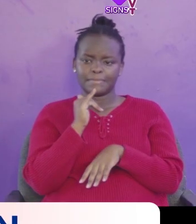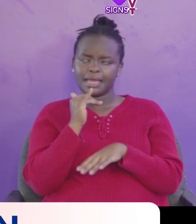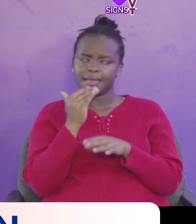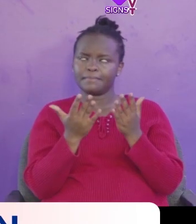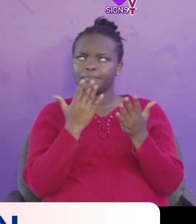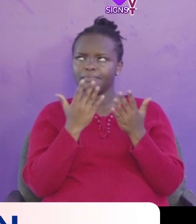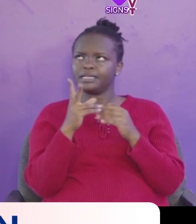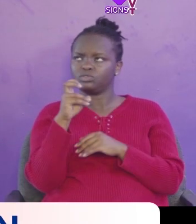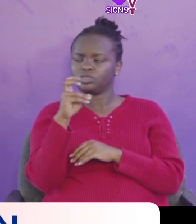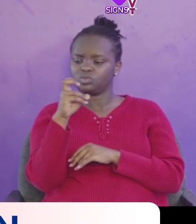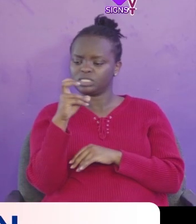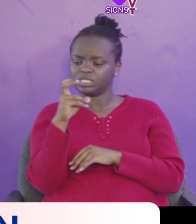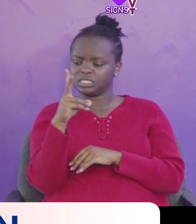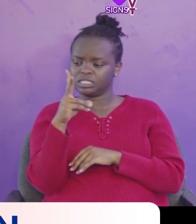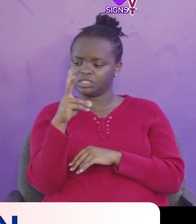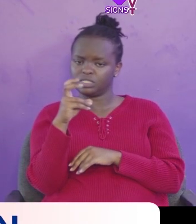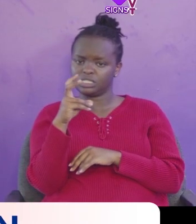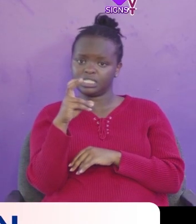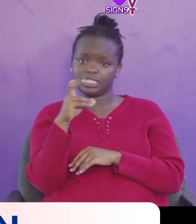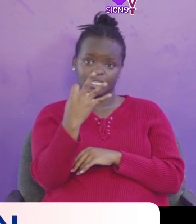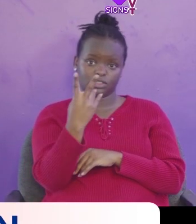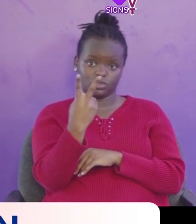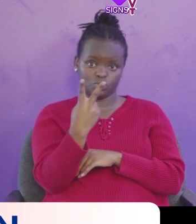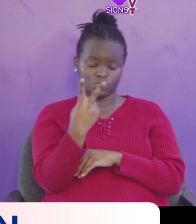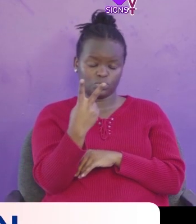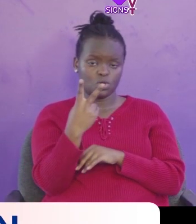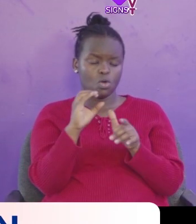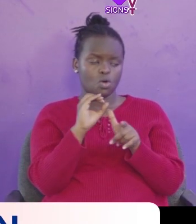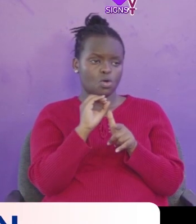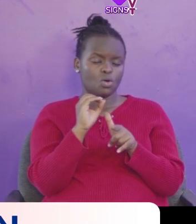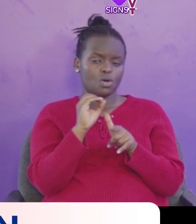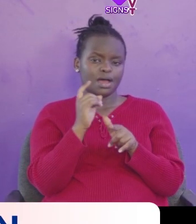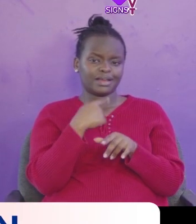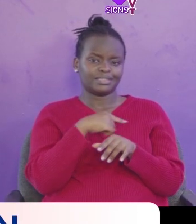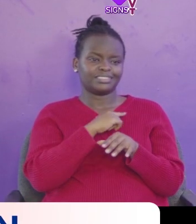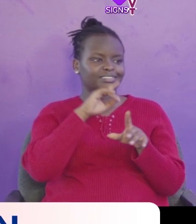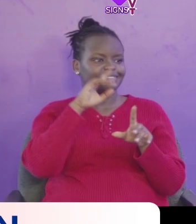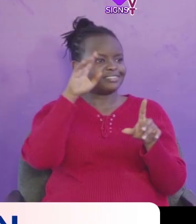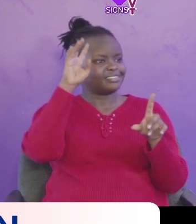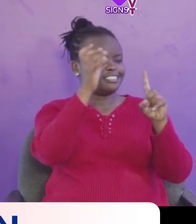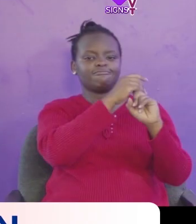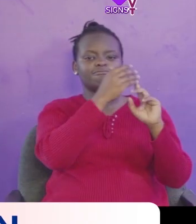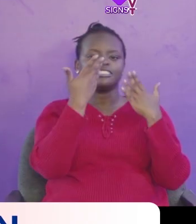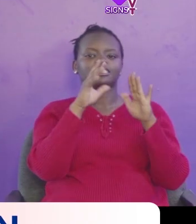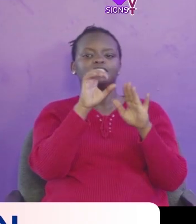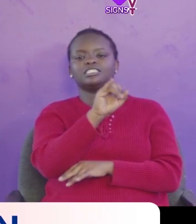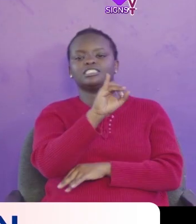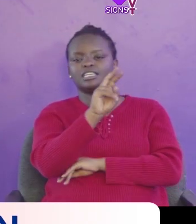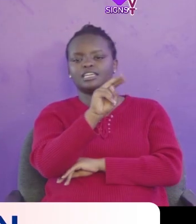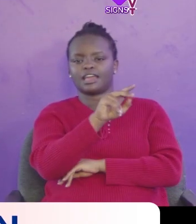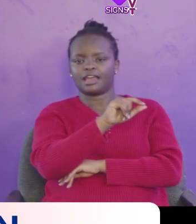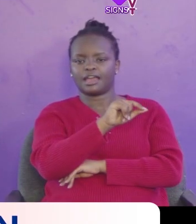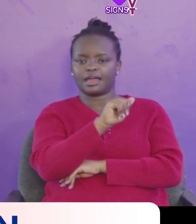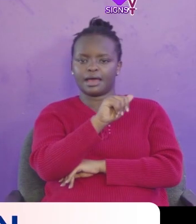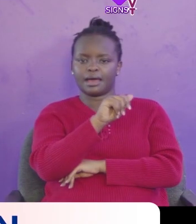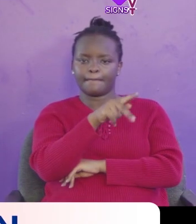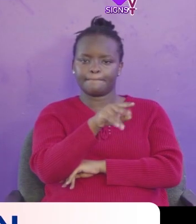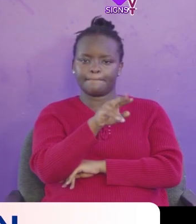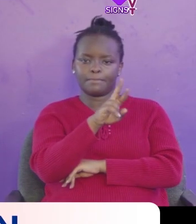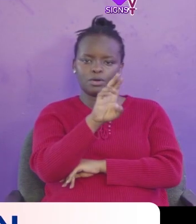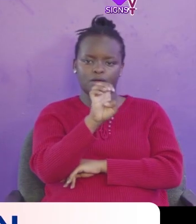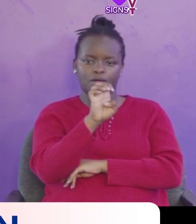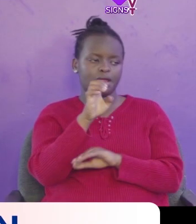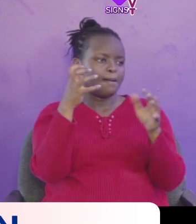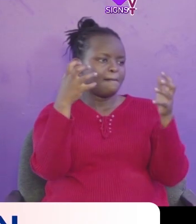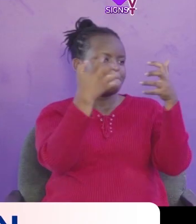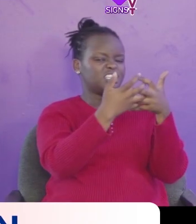maybe 2032, quote unquote, tutakuwa tumefika Singapore. Okay. Tricky. I want us to start to